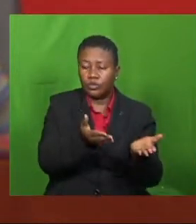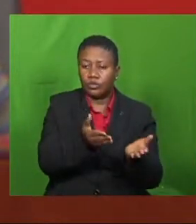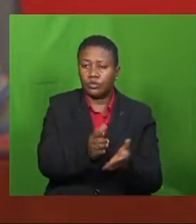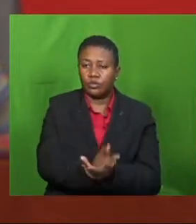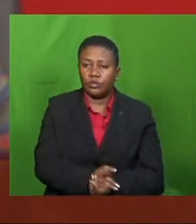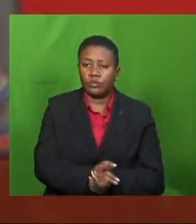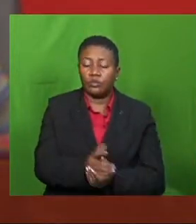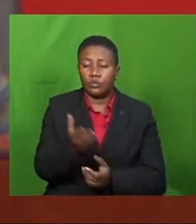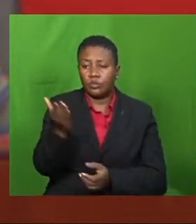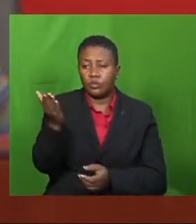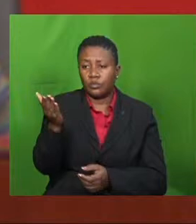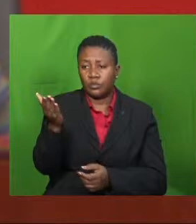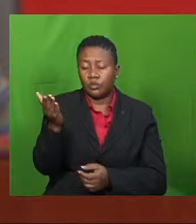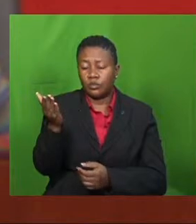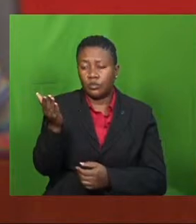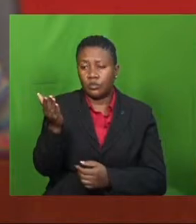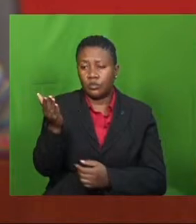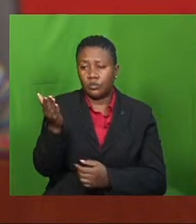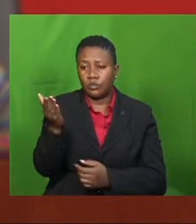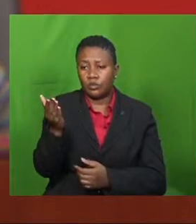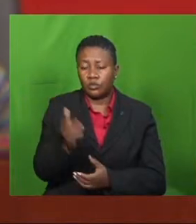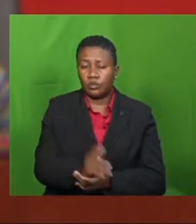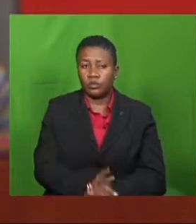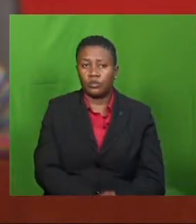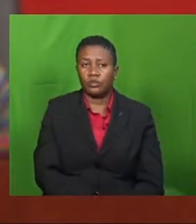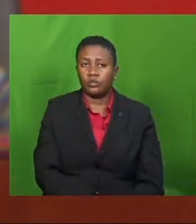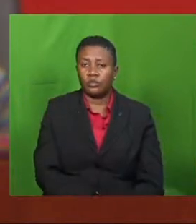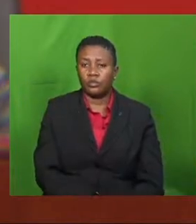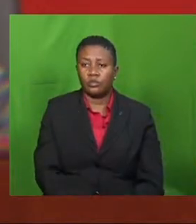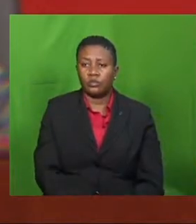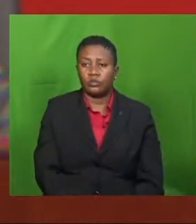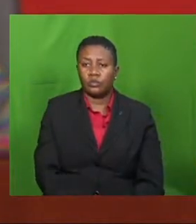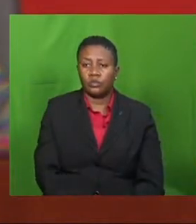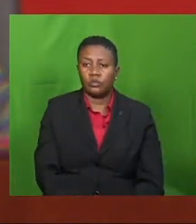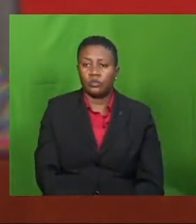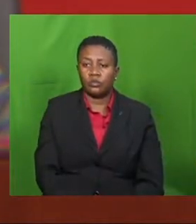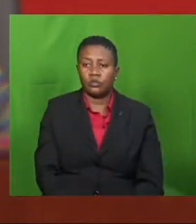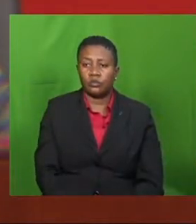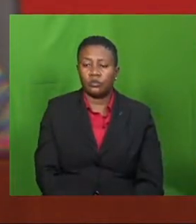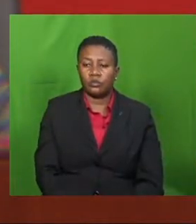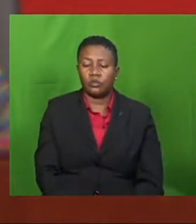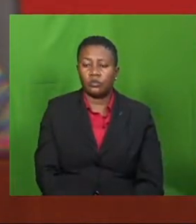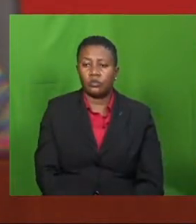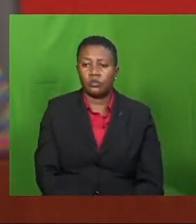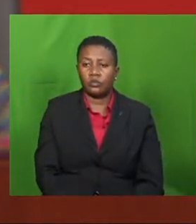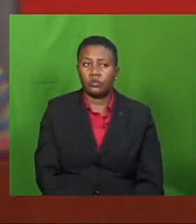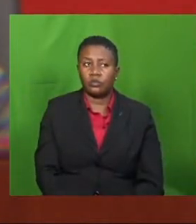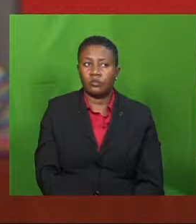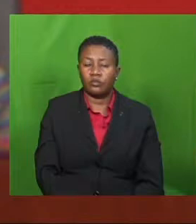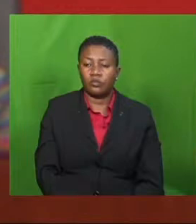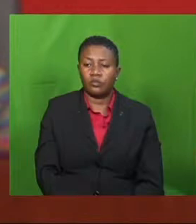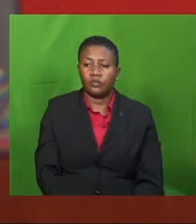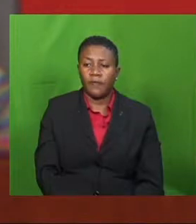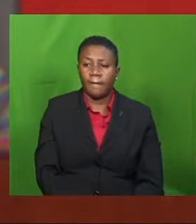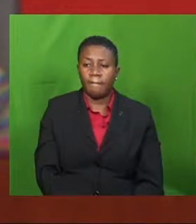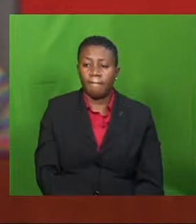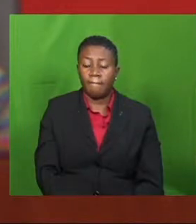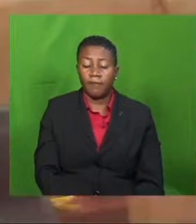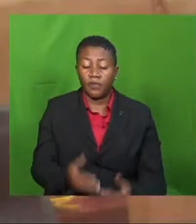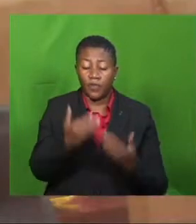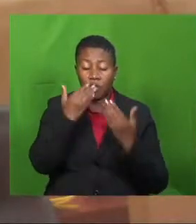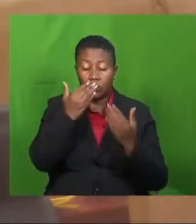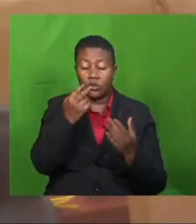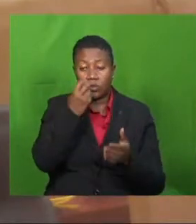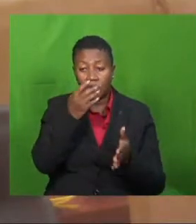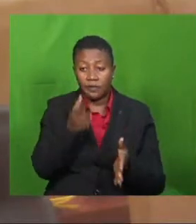Yes. The ranking member. Objection. Water. Thank you very much, Mr. Speaker. Mr.